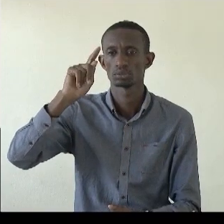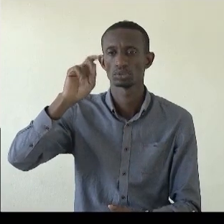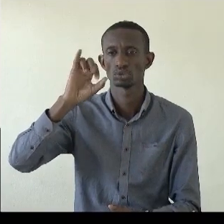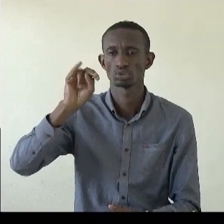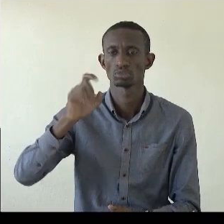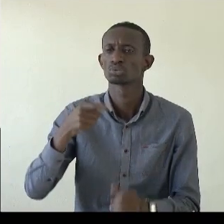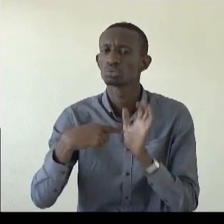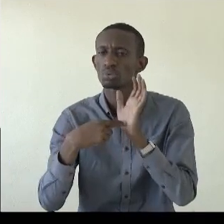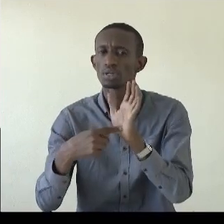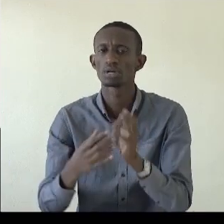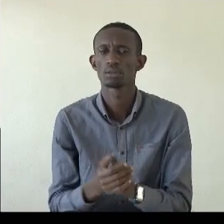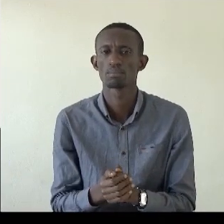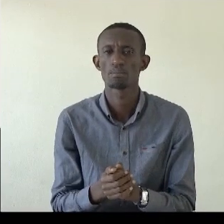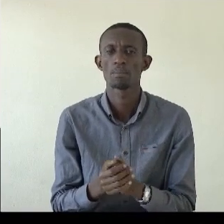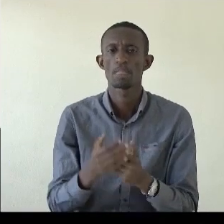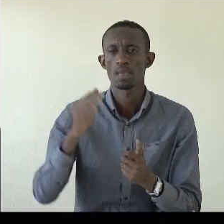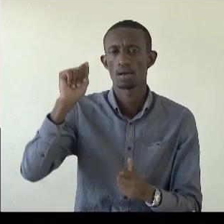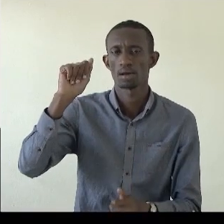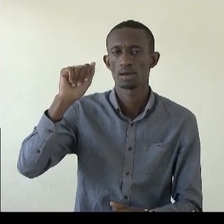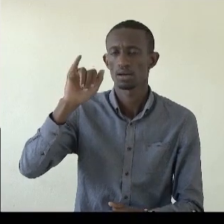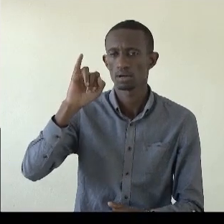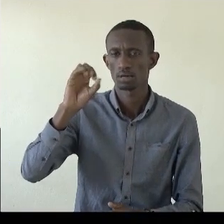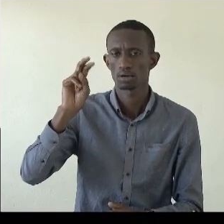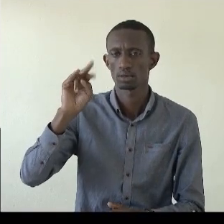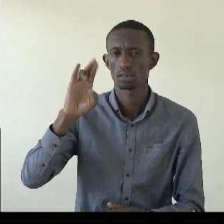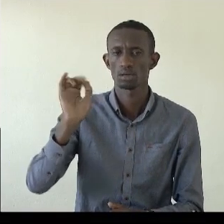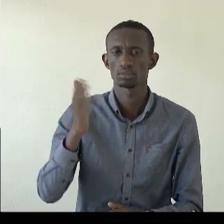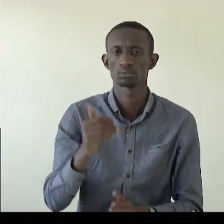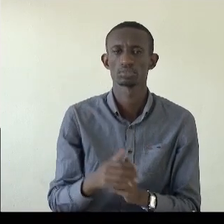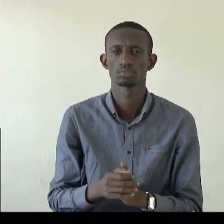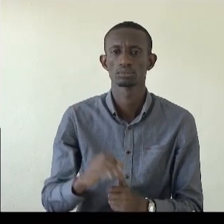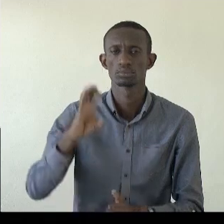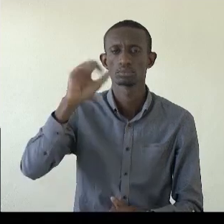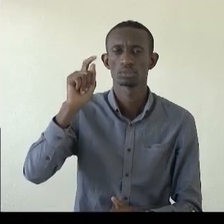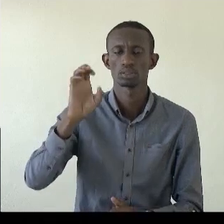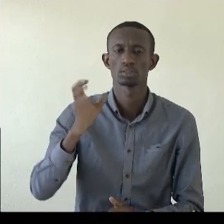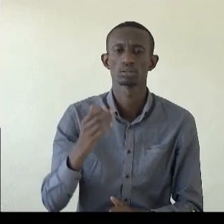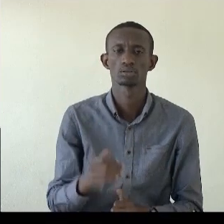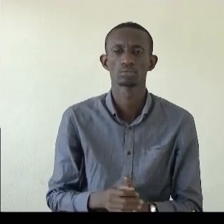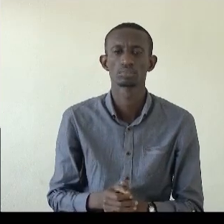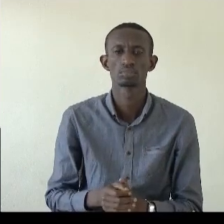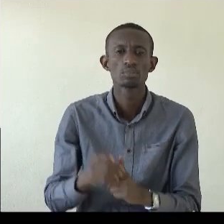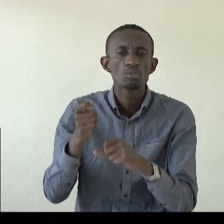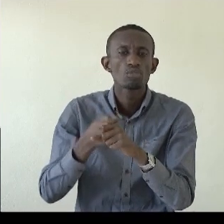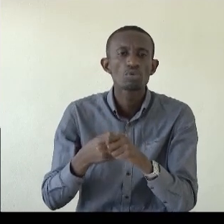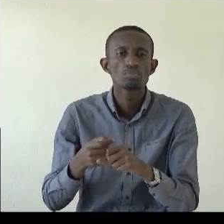bromide, induces polarization of bromine molecules in reaction 2.